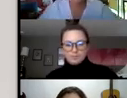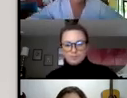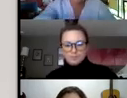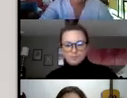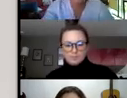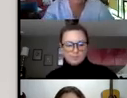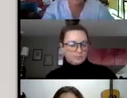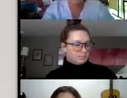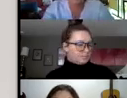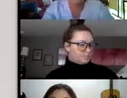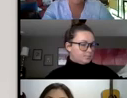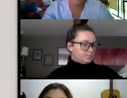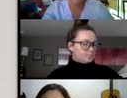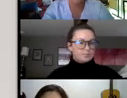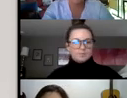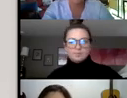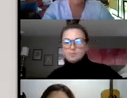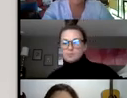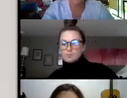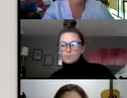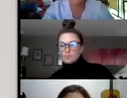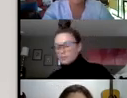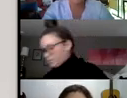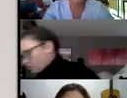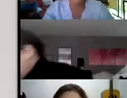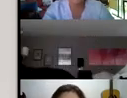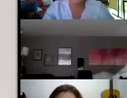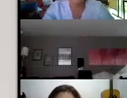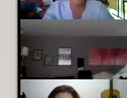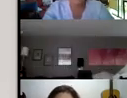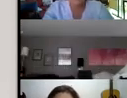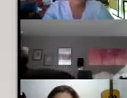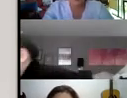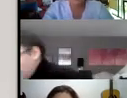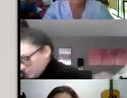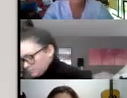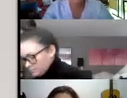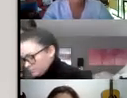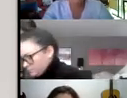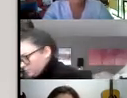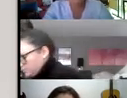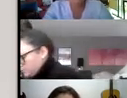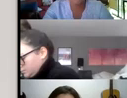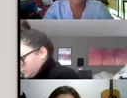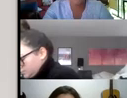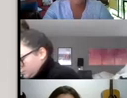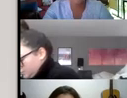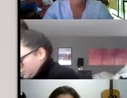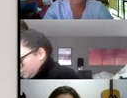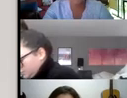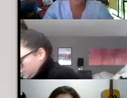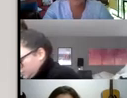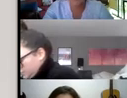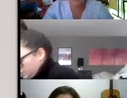prepared when I was on sabbatical preparing the Spanish 3S course, which is the Spanish